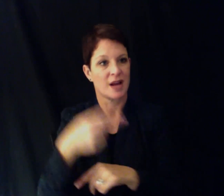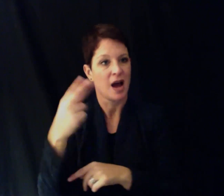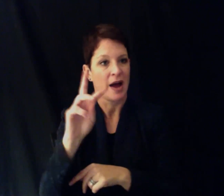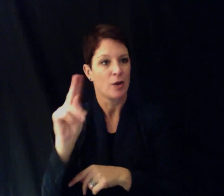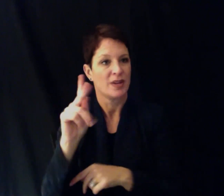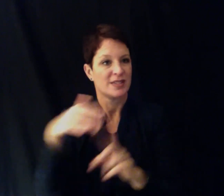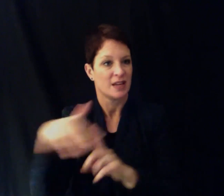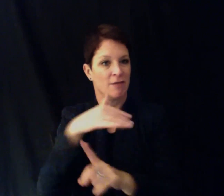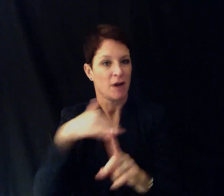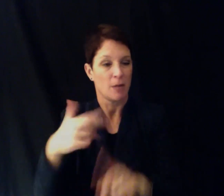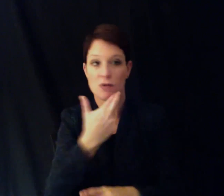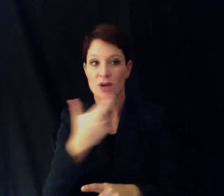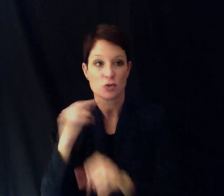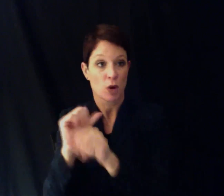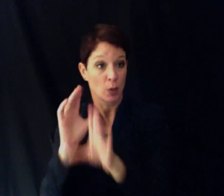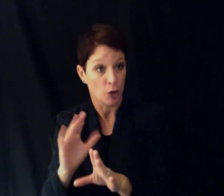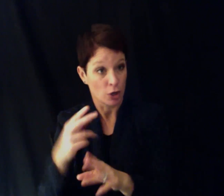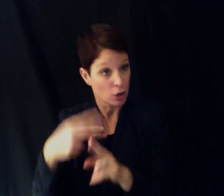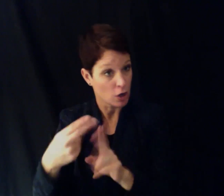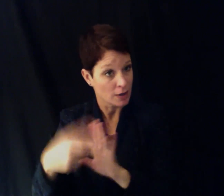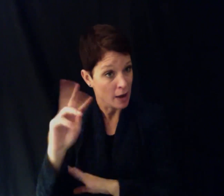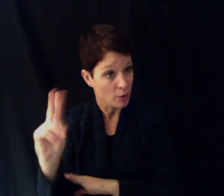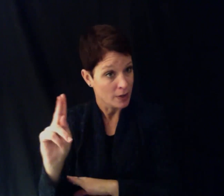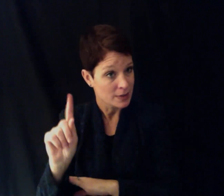like whether a restaurant worker would be considered high risk.